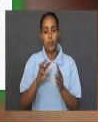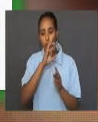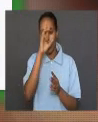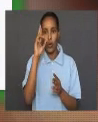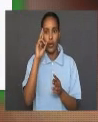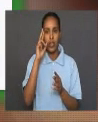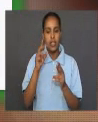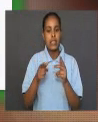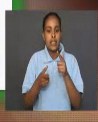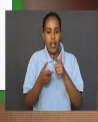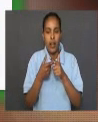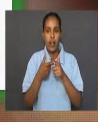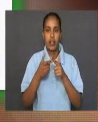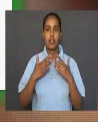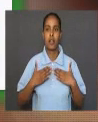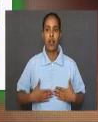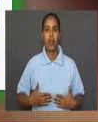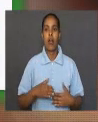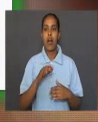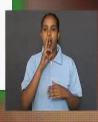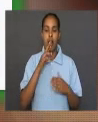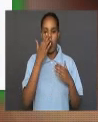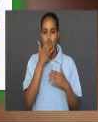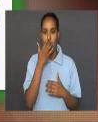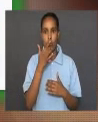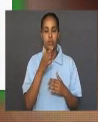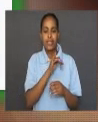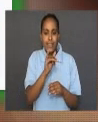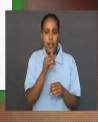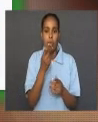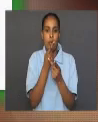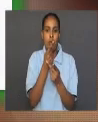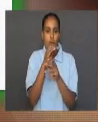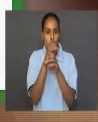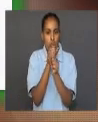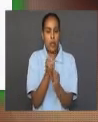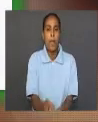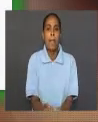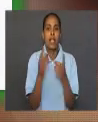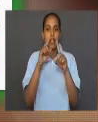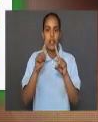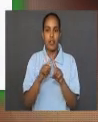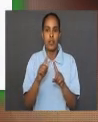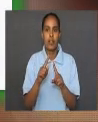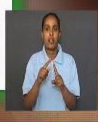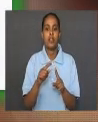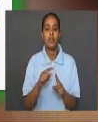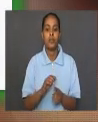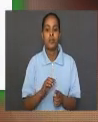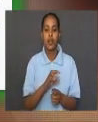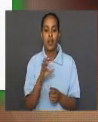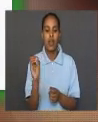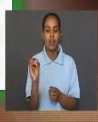Because secondary structures are local, the same protein can contain many different helixes